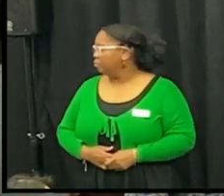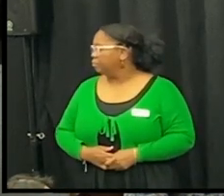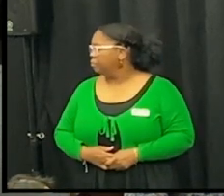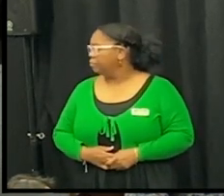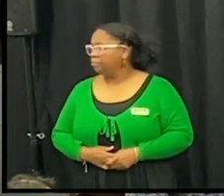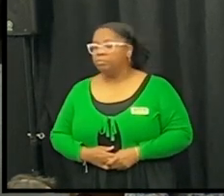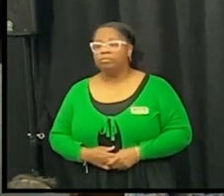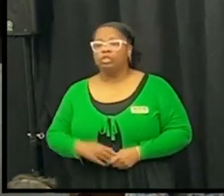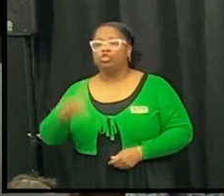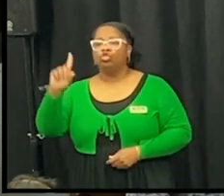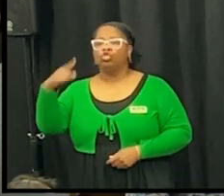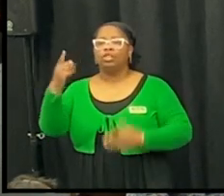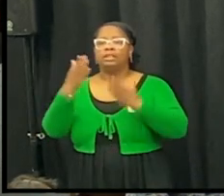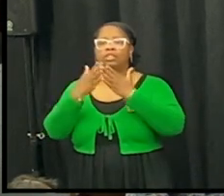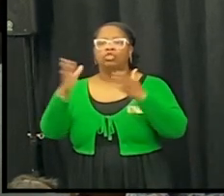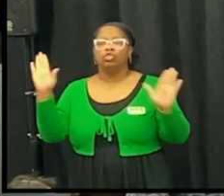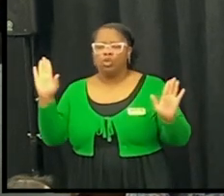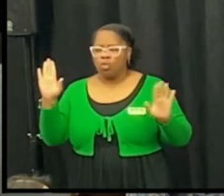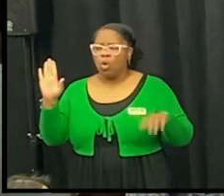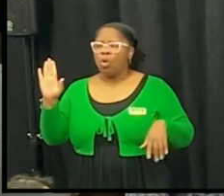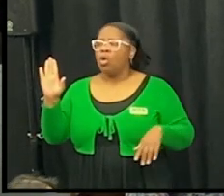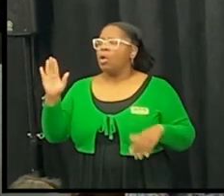And just in general,